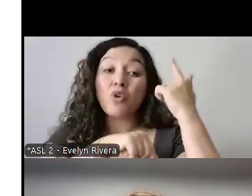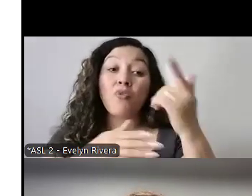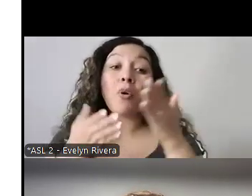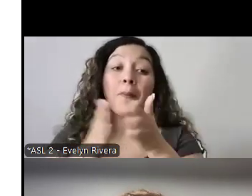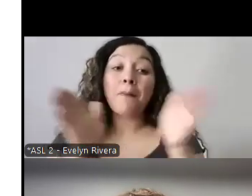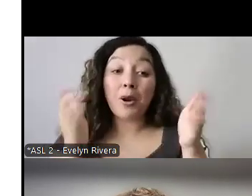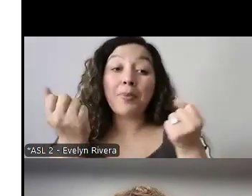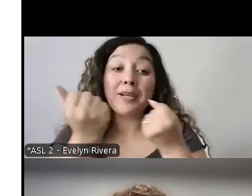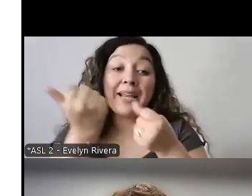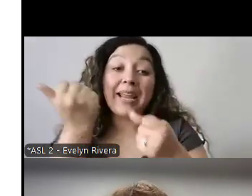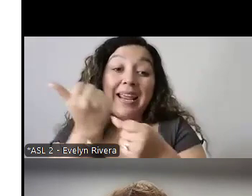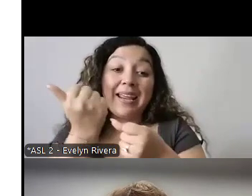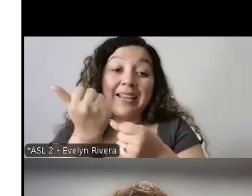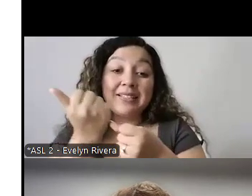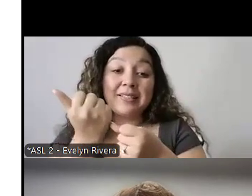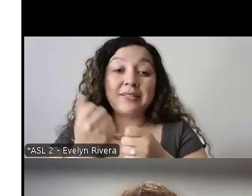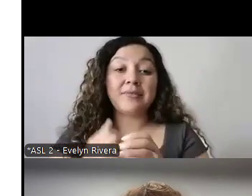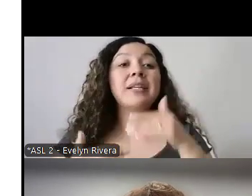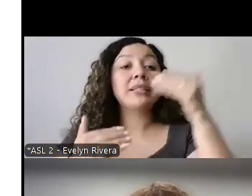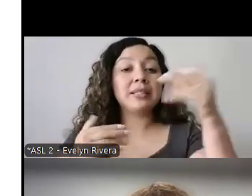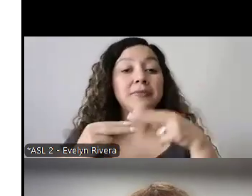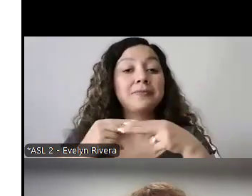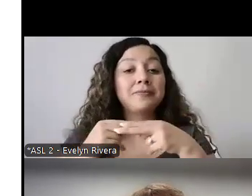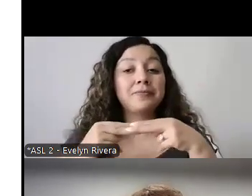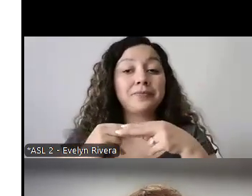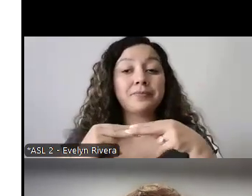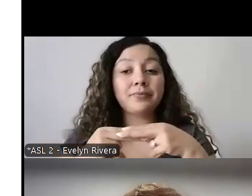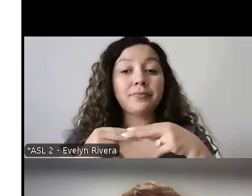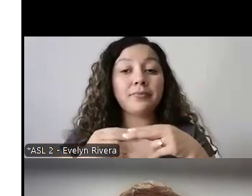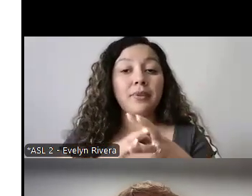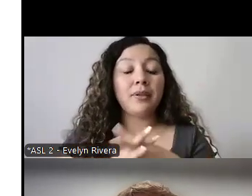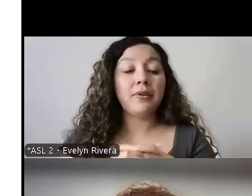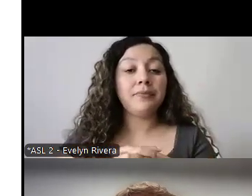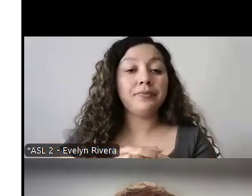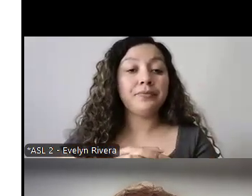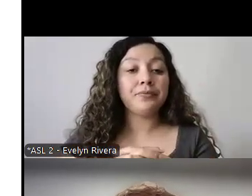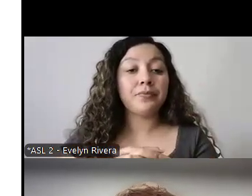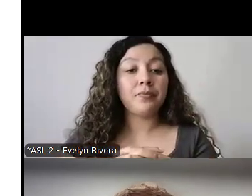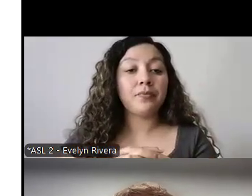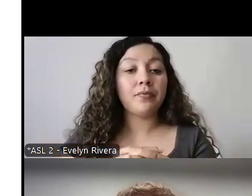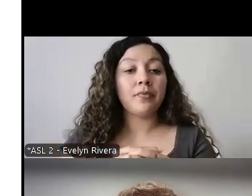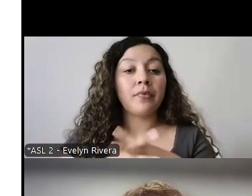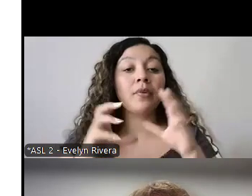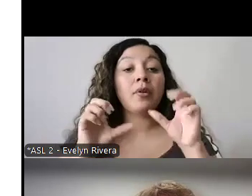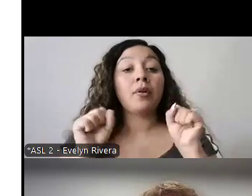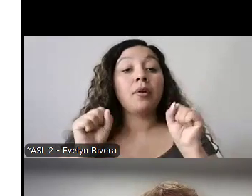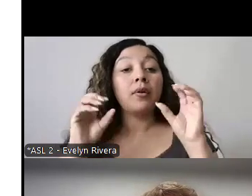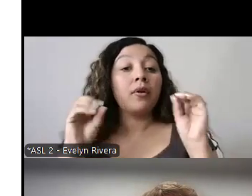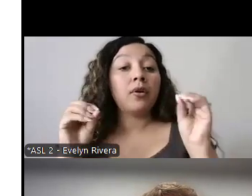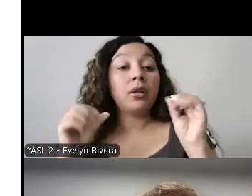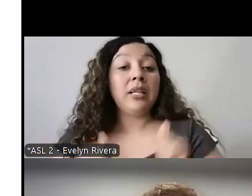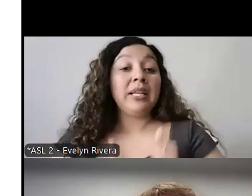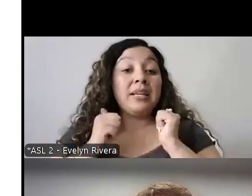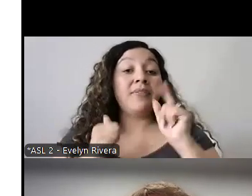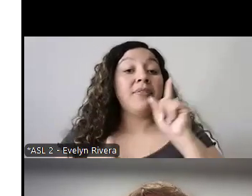cognitive impairment has risks. And just this is just a highlight. So living alone with